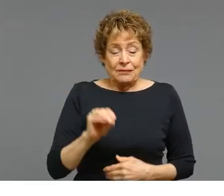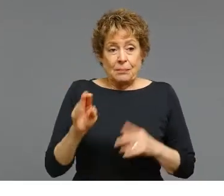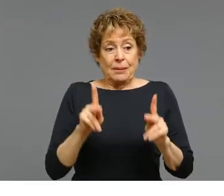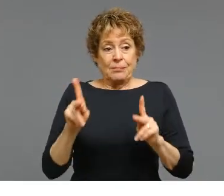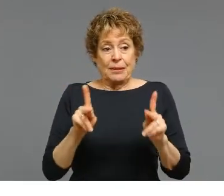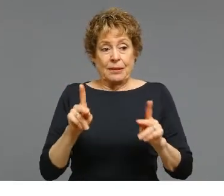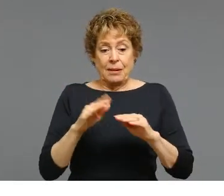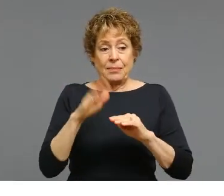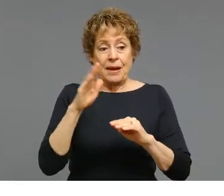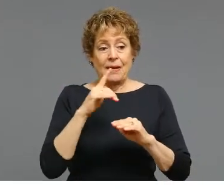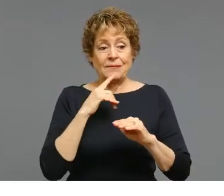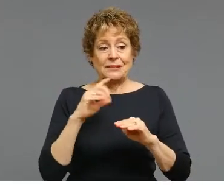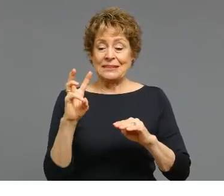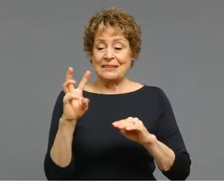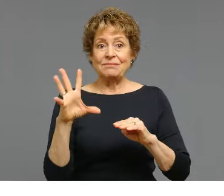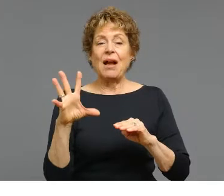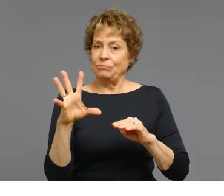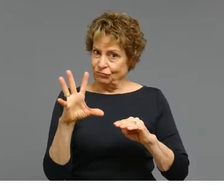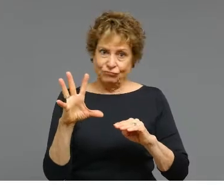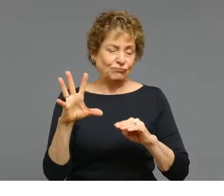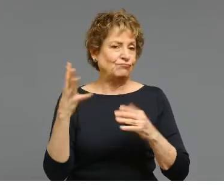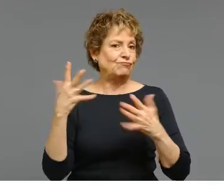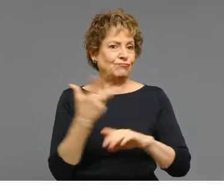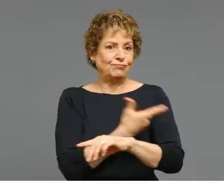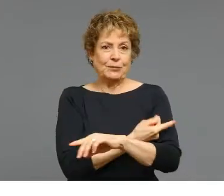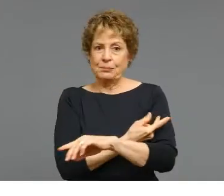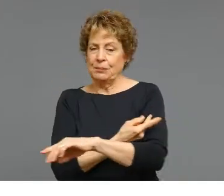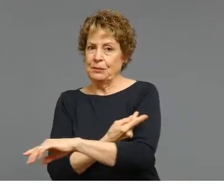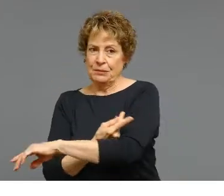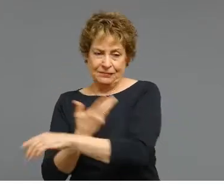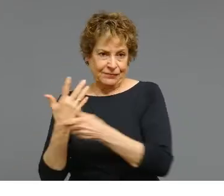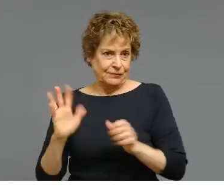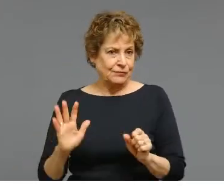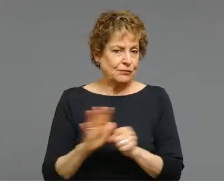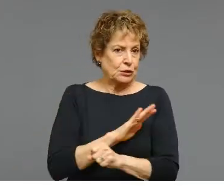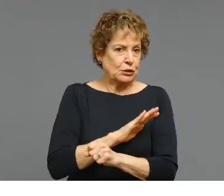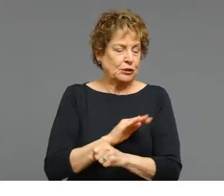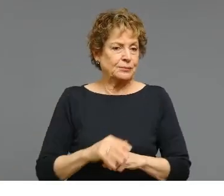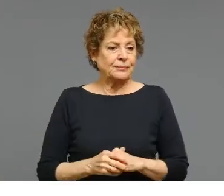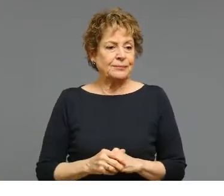65. And so that's a really good